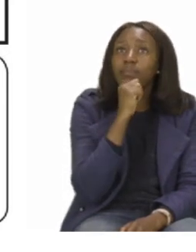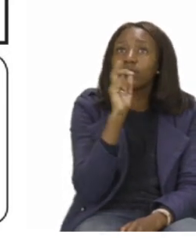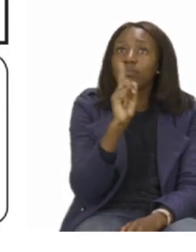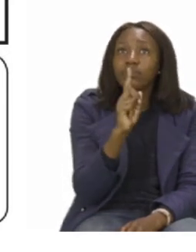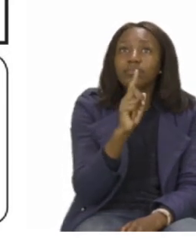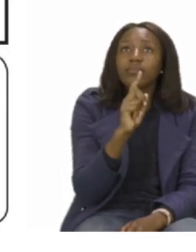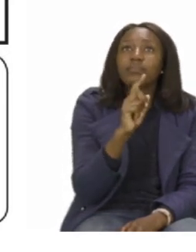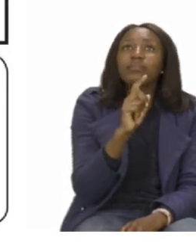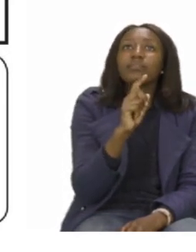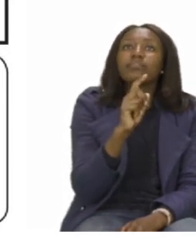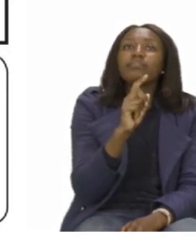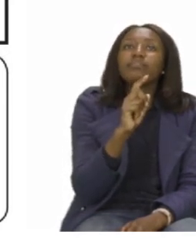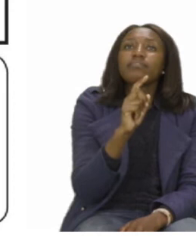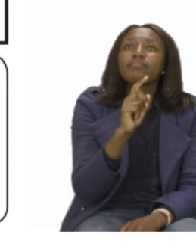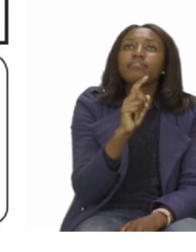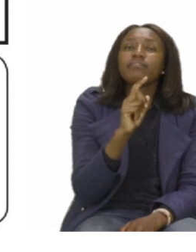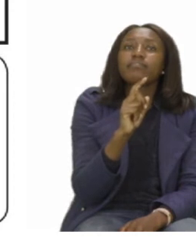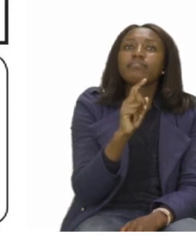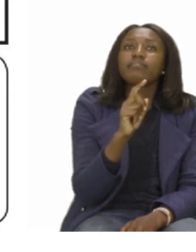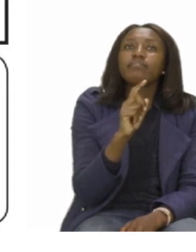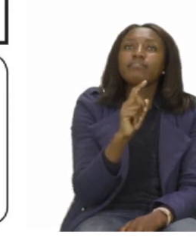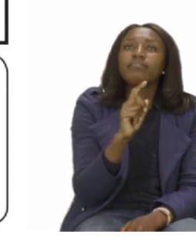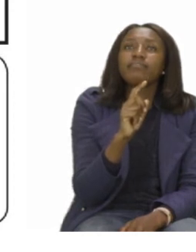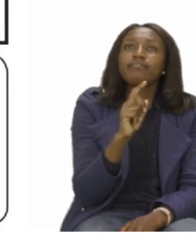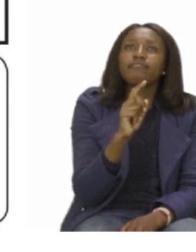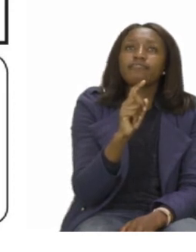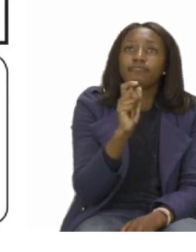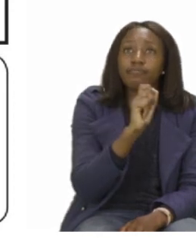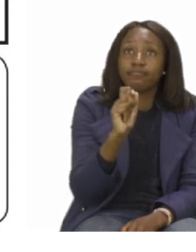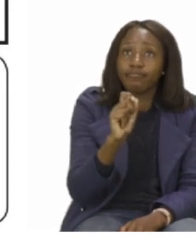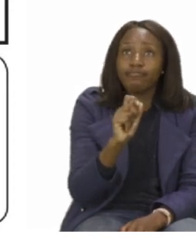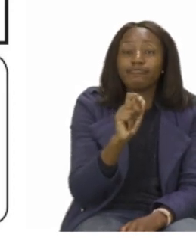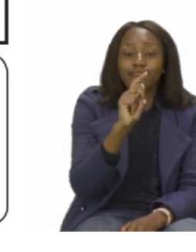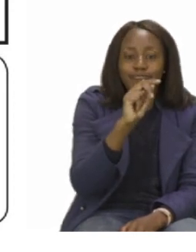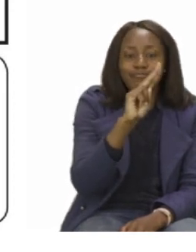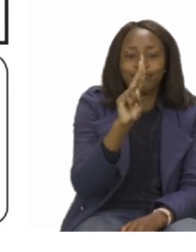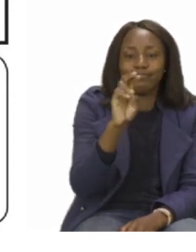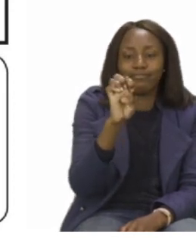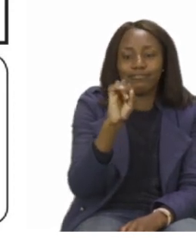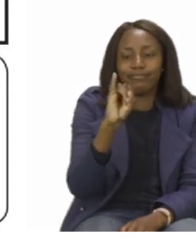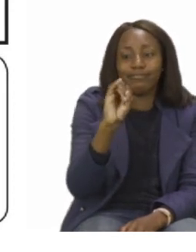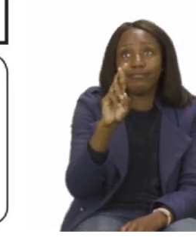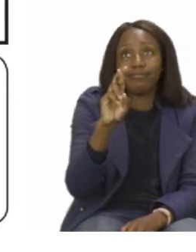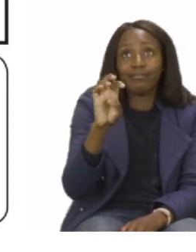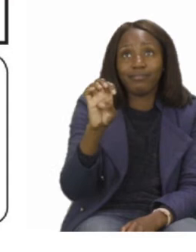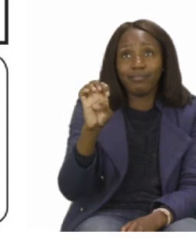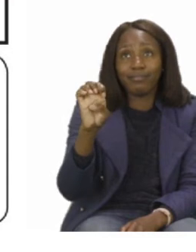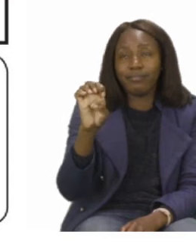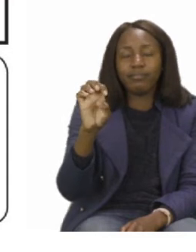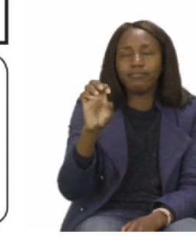them. Okay, and then we will have to say that photograph